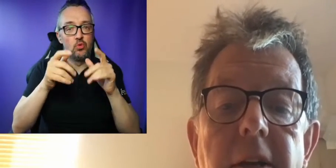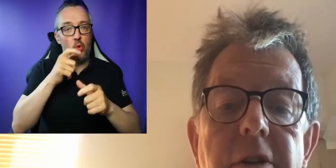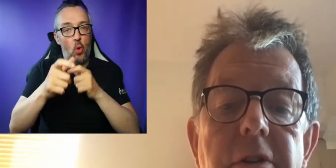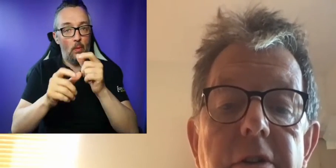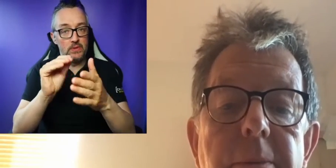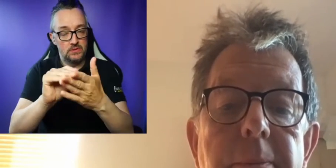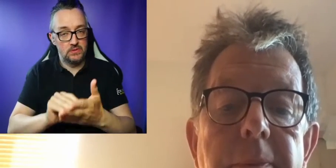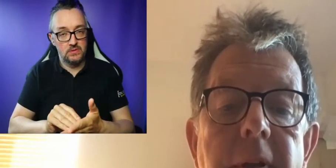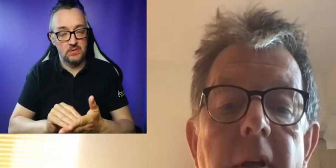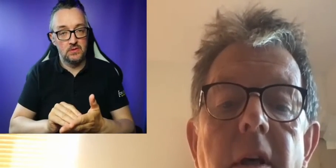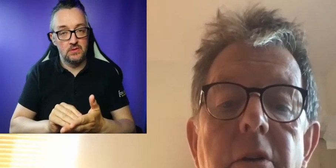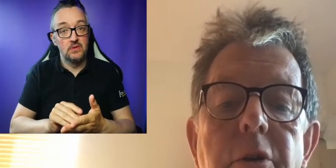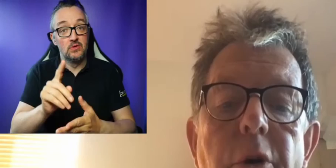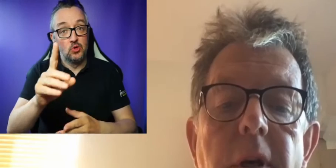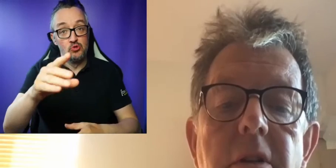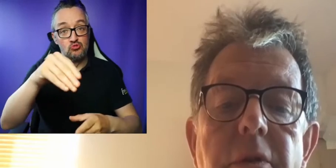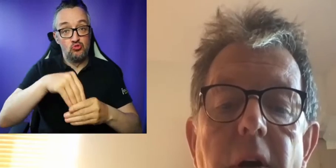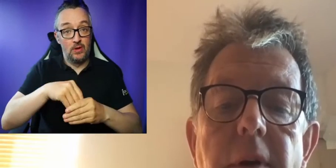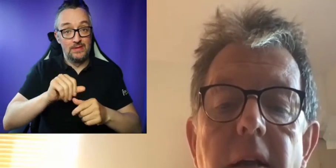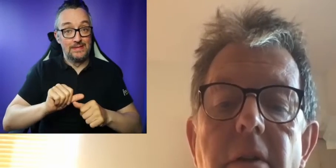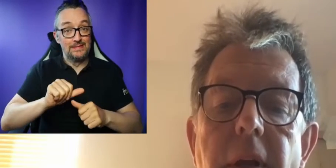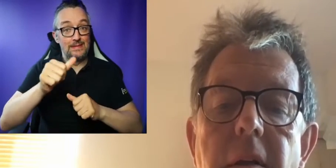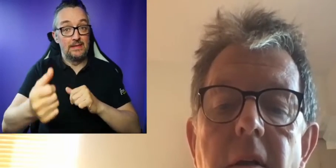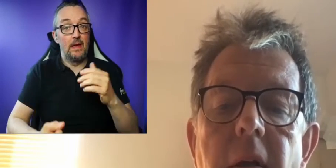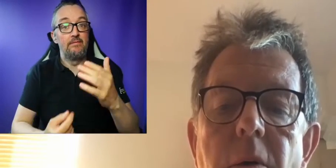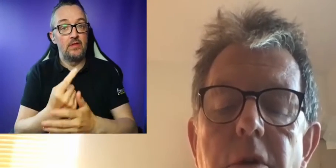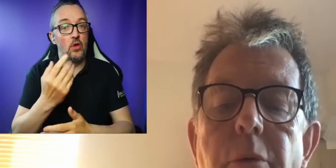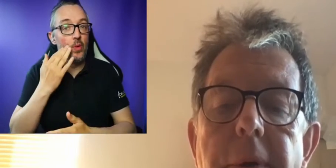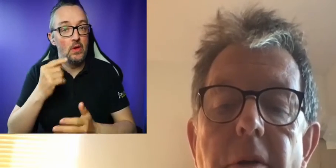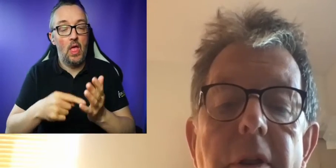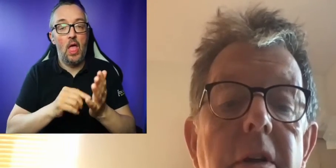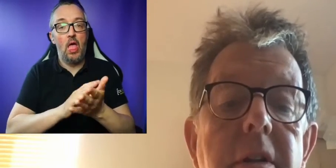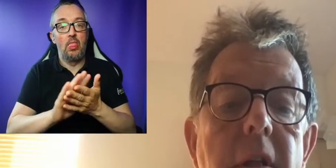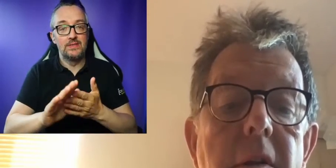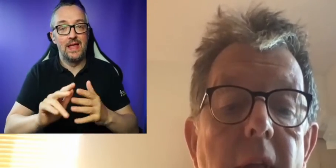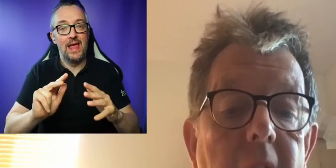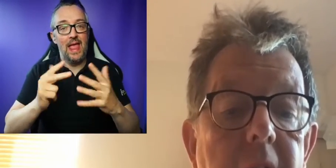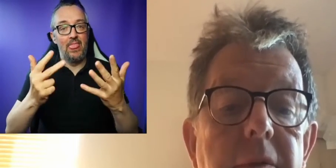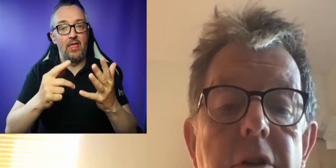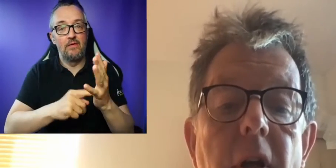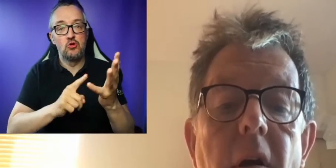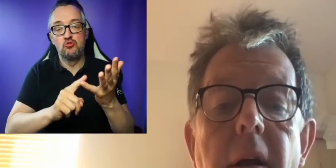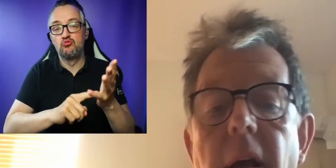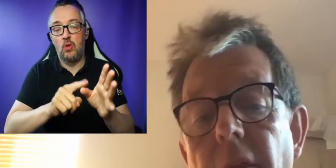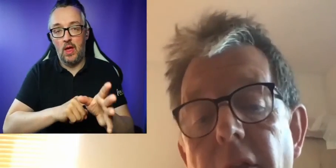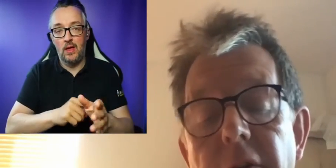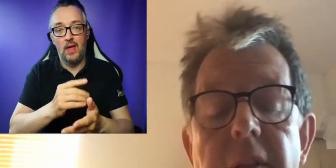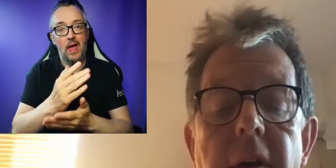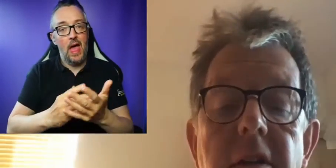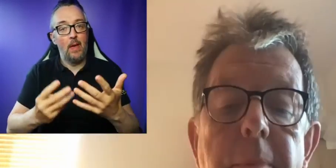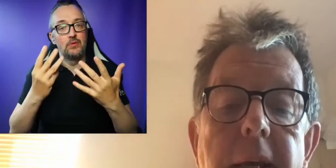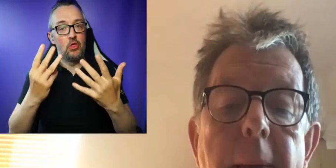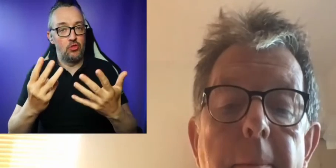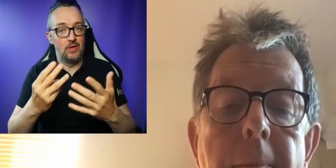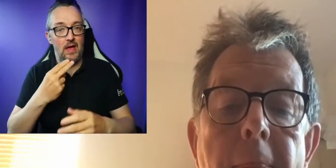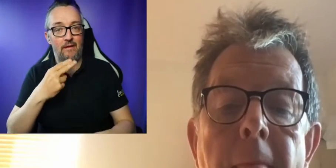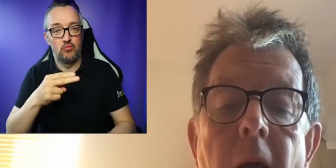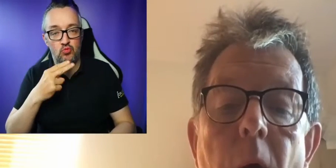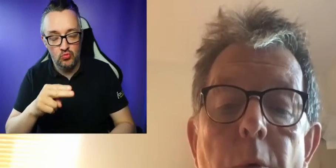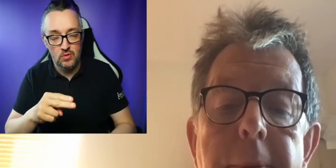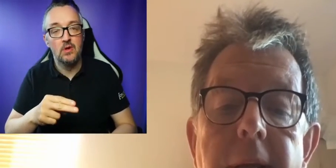comments sections. Do join us for our next event, which will be on Thursday the 8th of July at